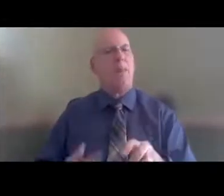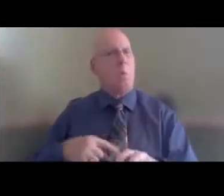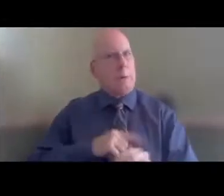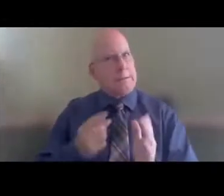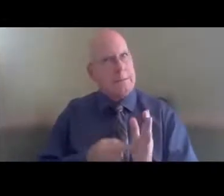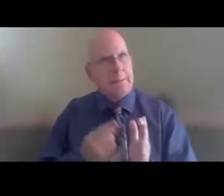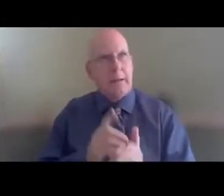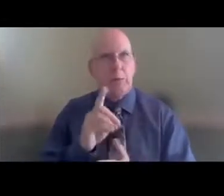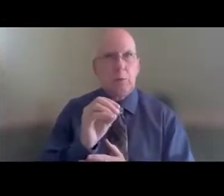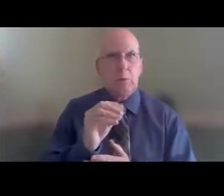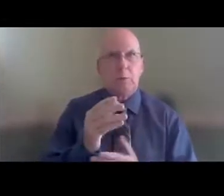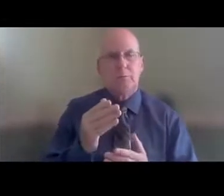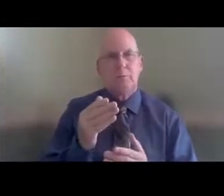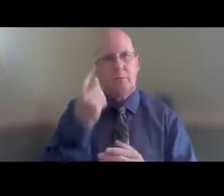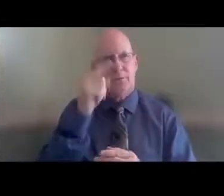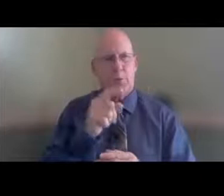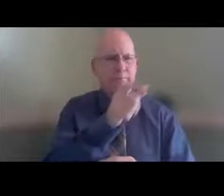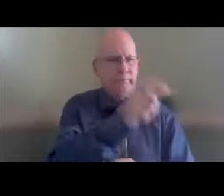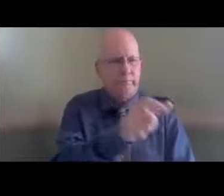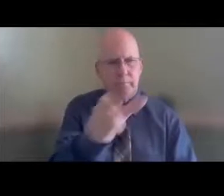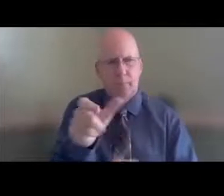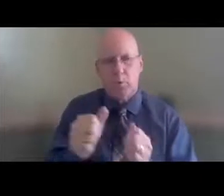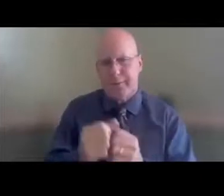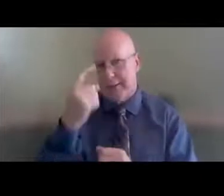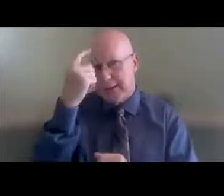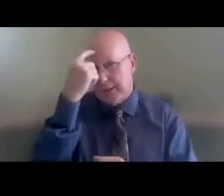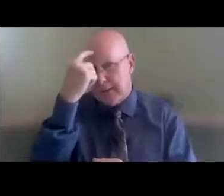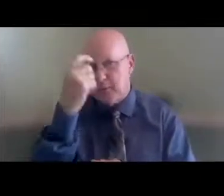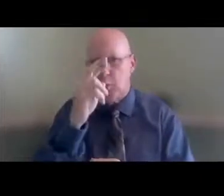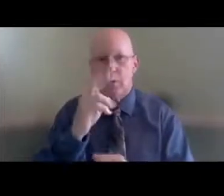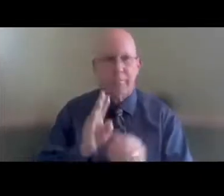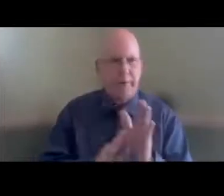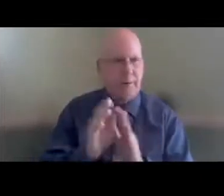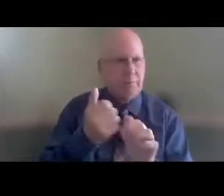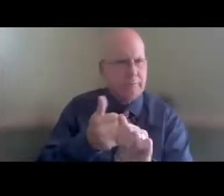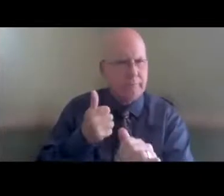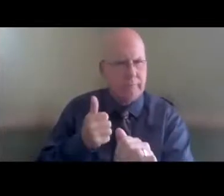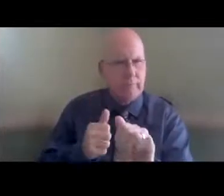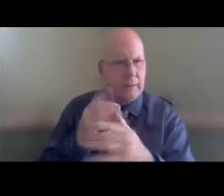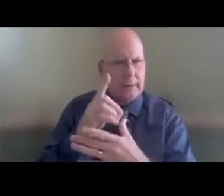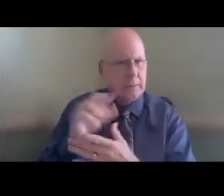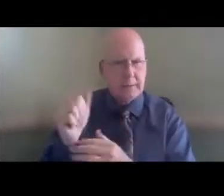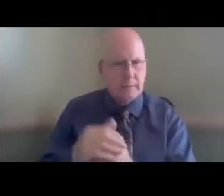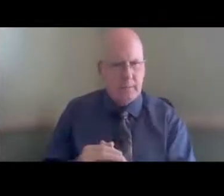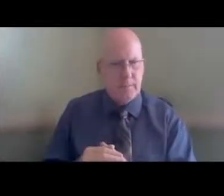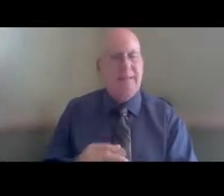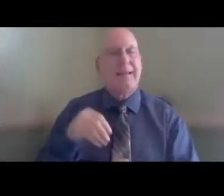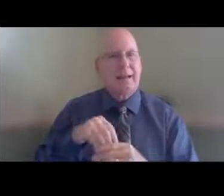not necessarily for individuals with intellectual or developmental disabilities, but in our elder